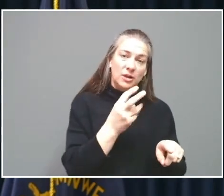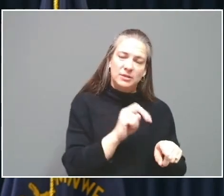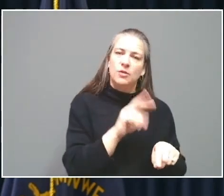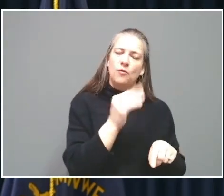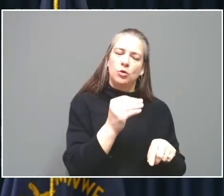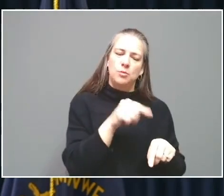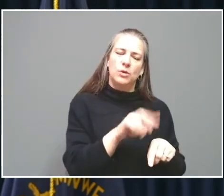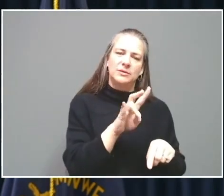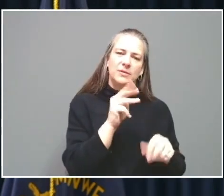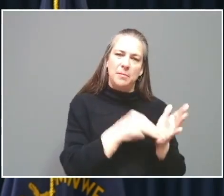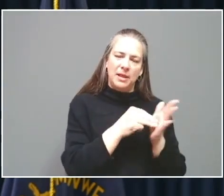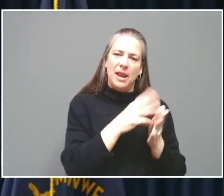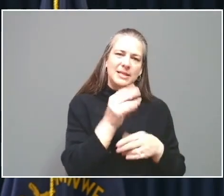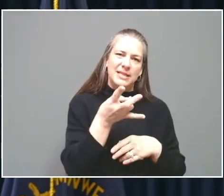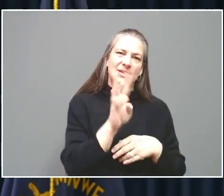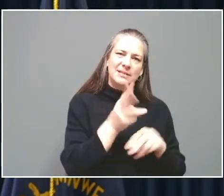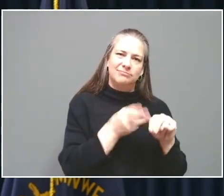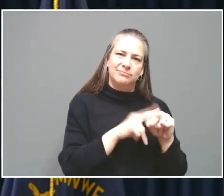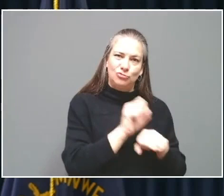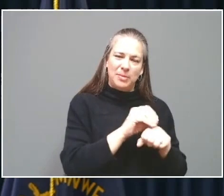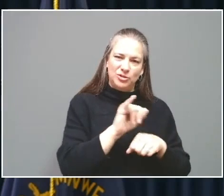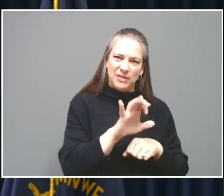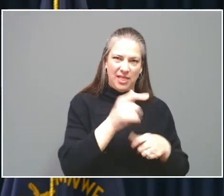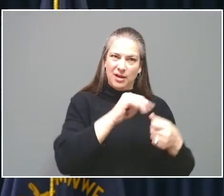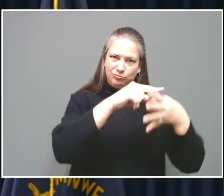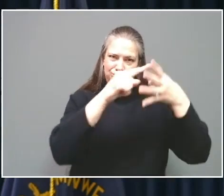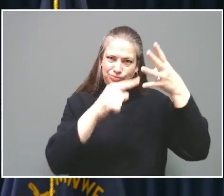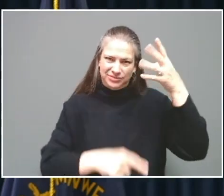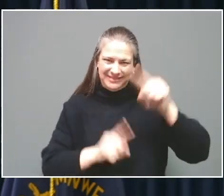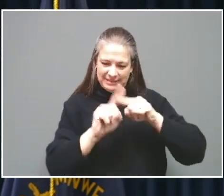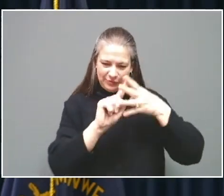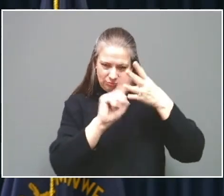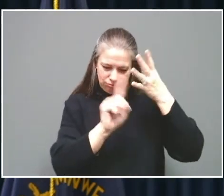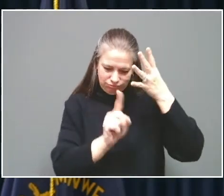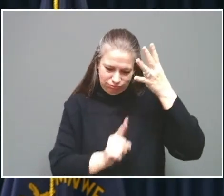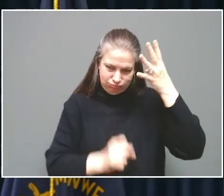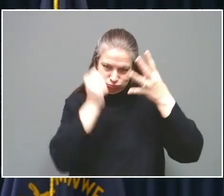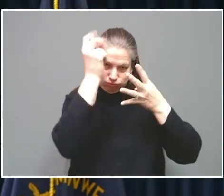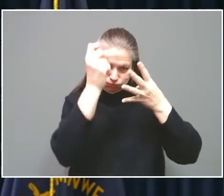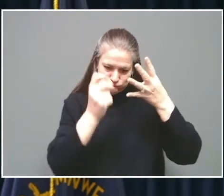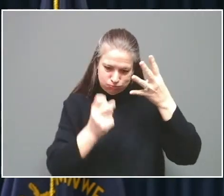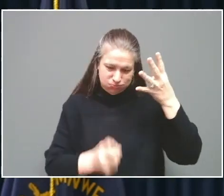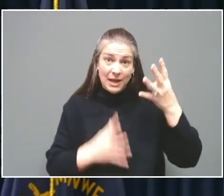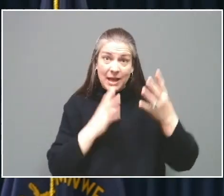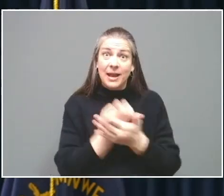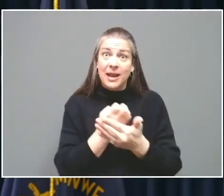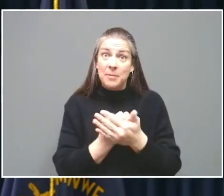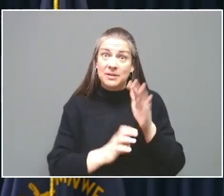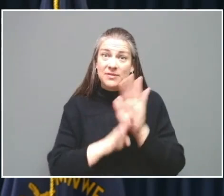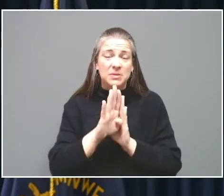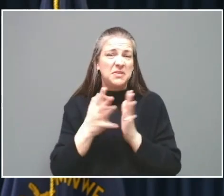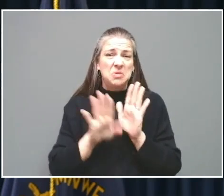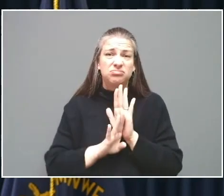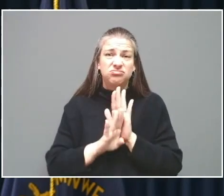and 76 new jobs in Jefferson County. Economic development is still booming. Our economy is not slowing down